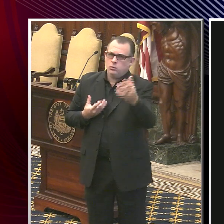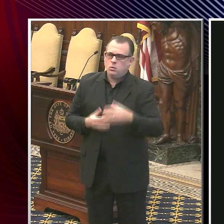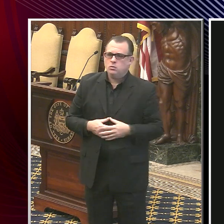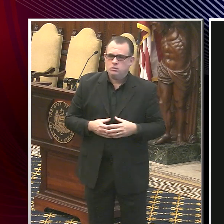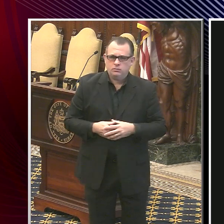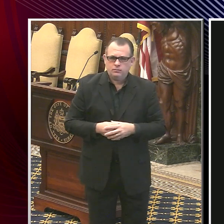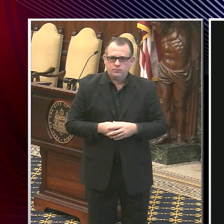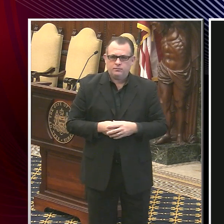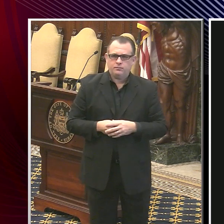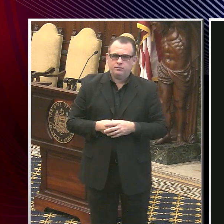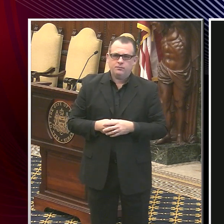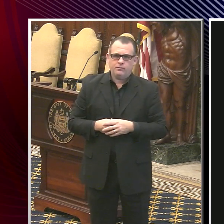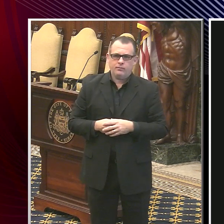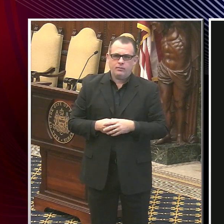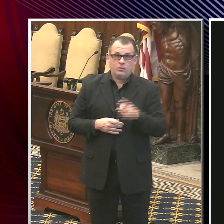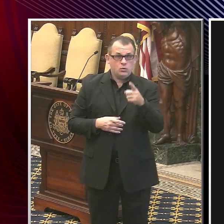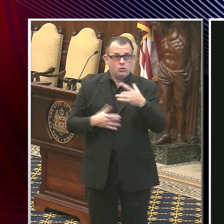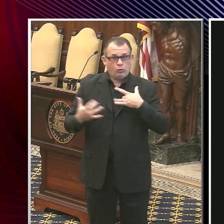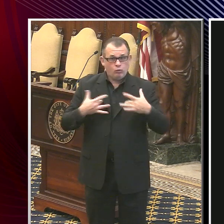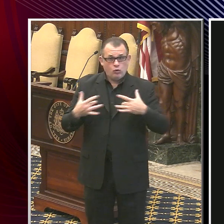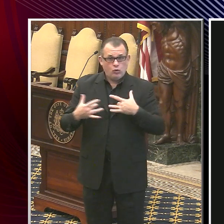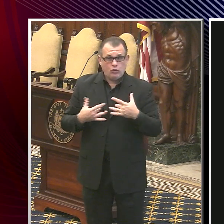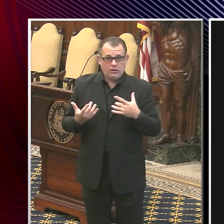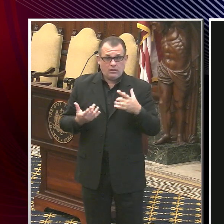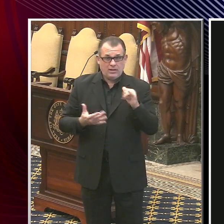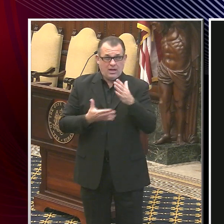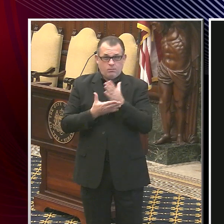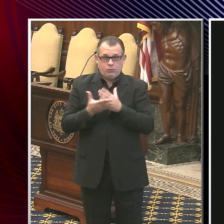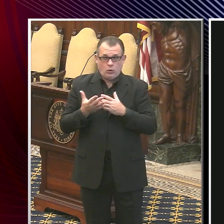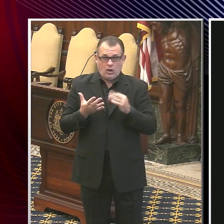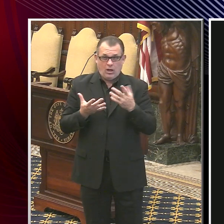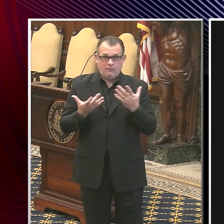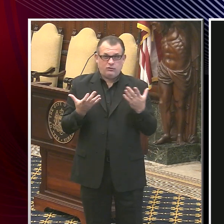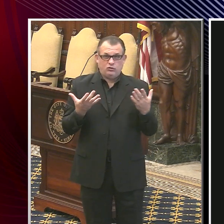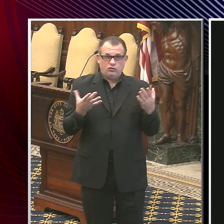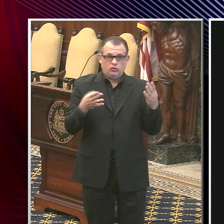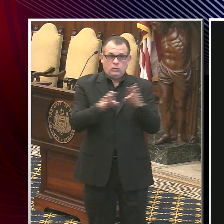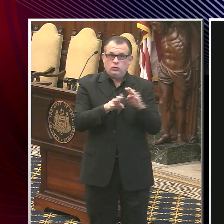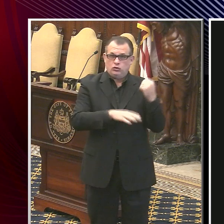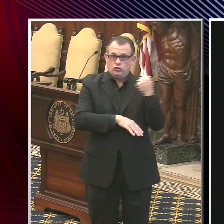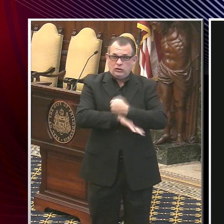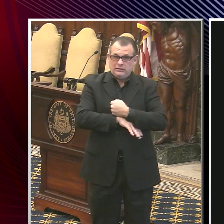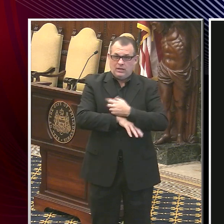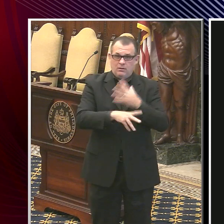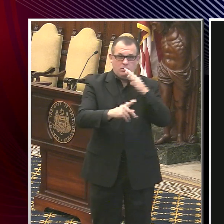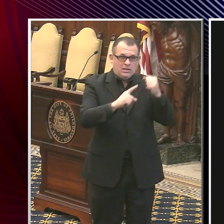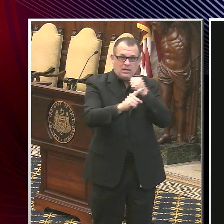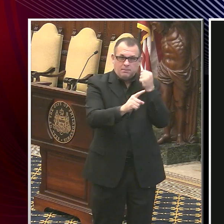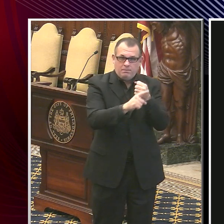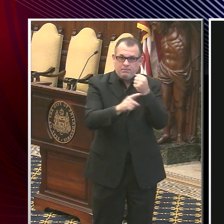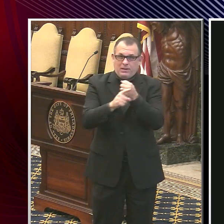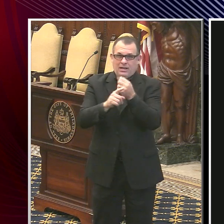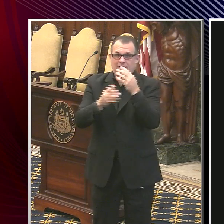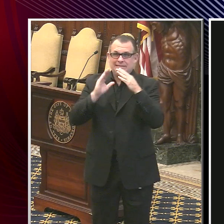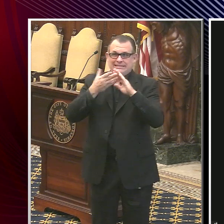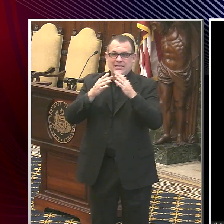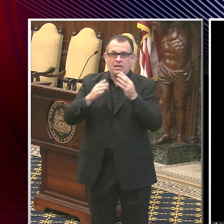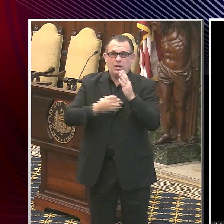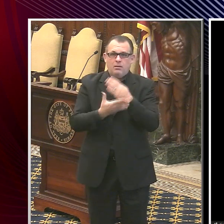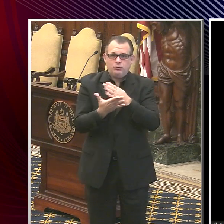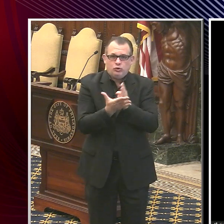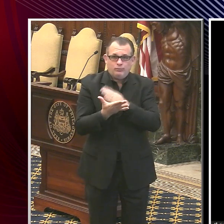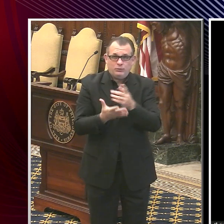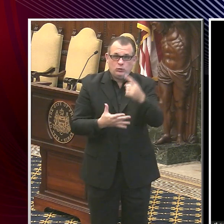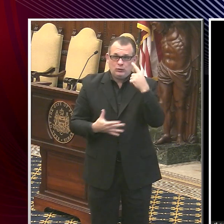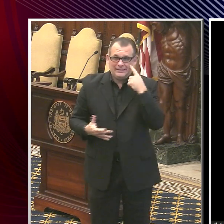I mean, are you worried at all that this partial shutdown could potentially impact the city's budget more than originally planned? I worry